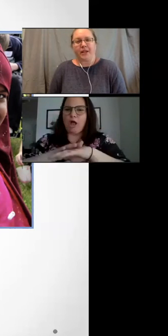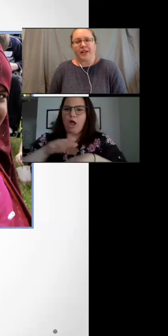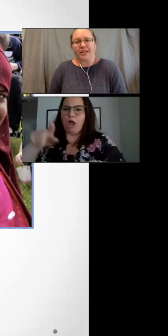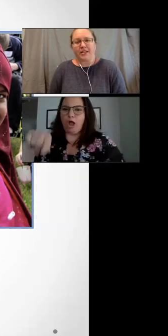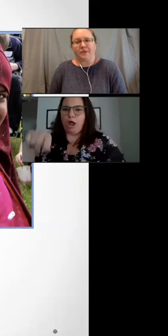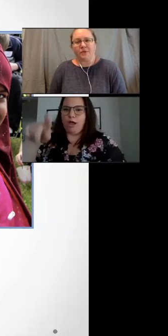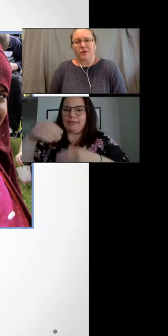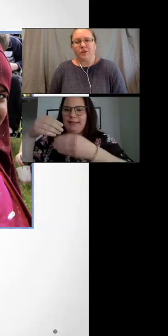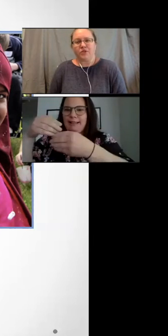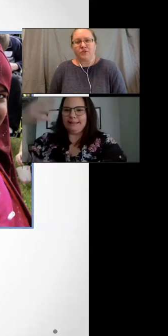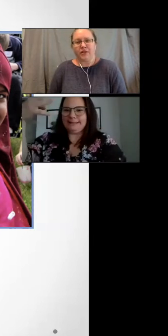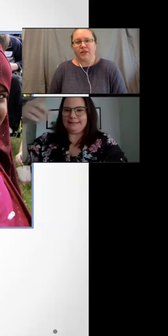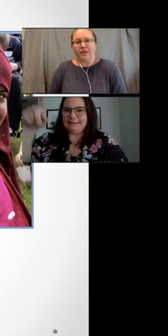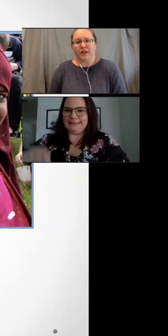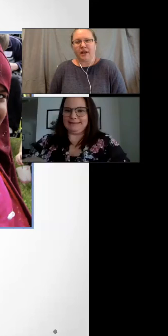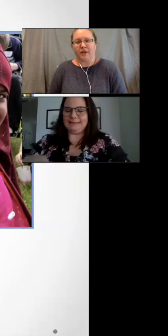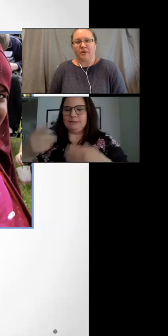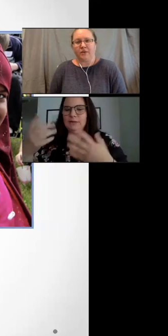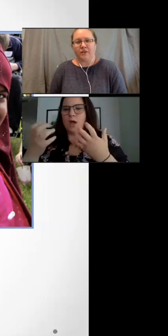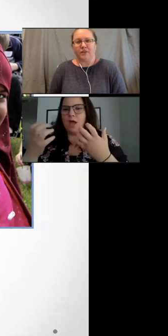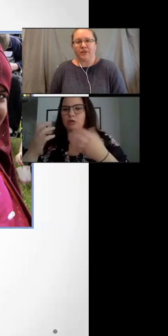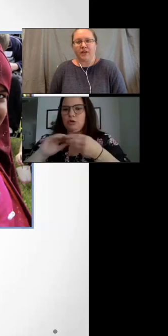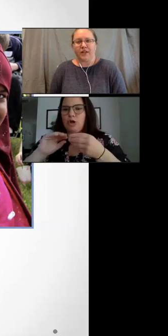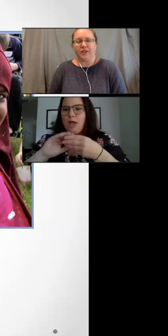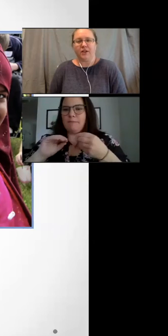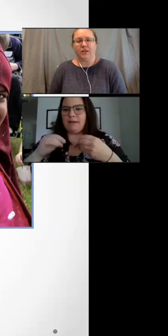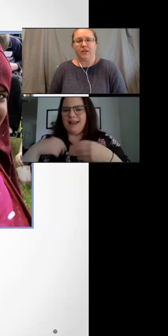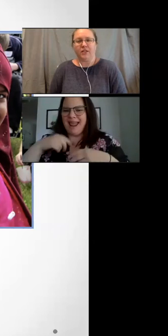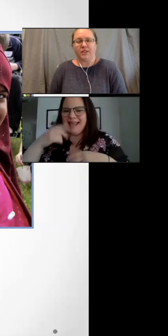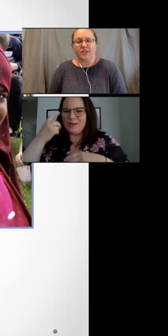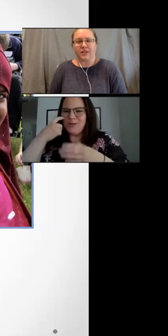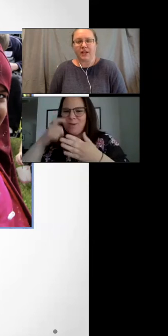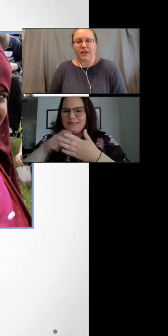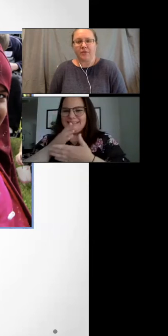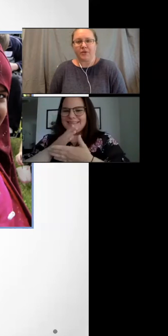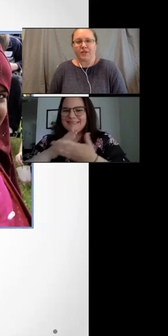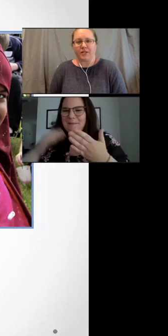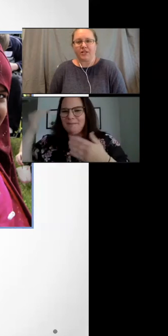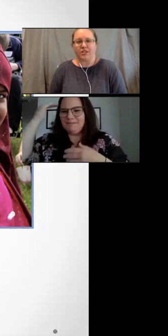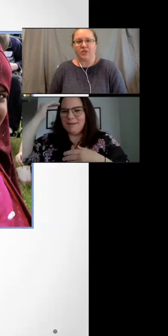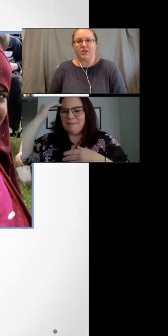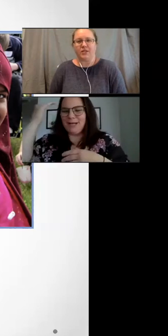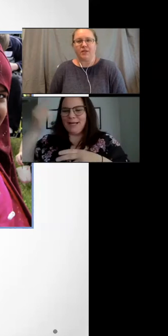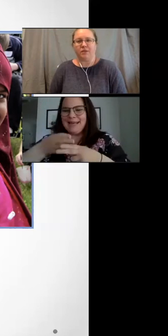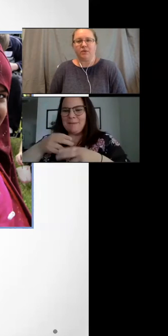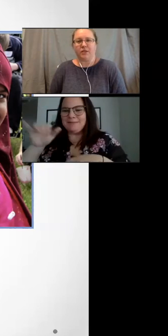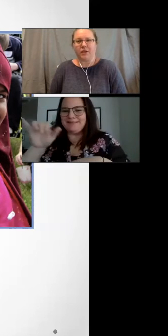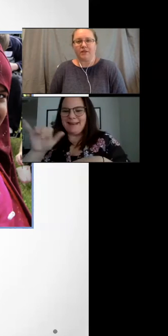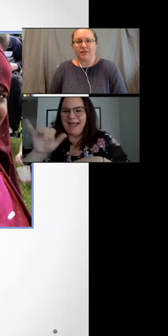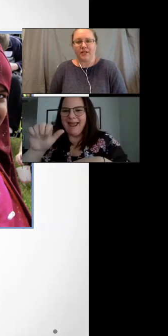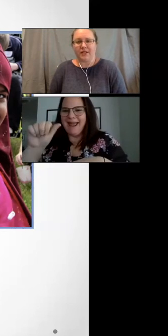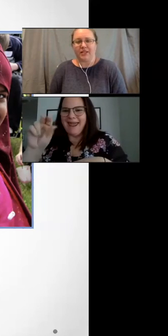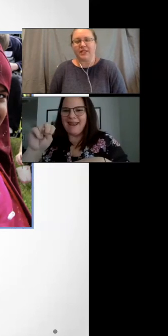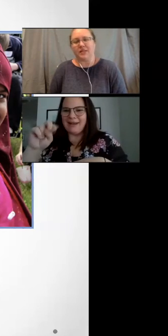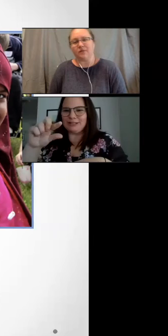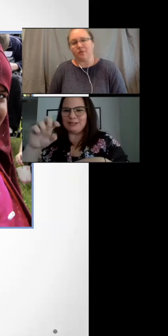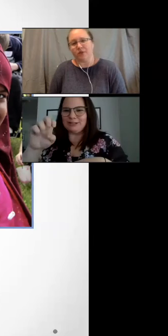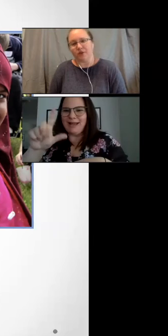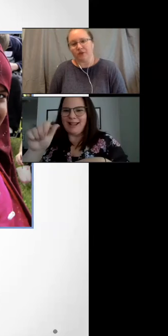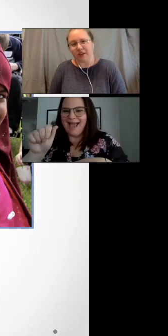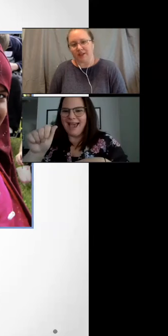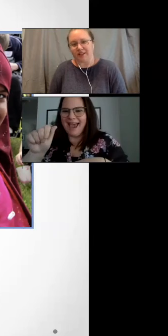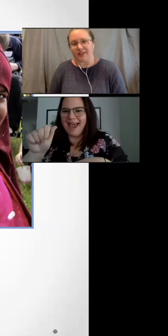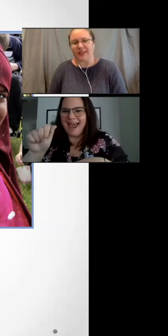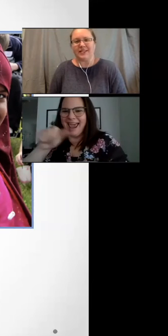But I guess I'm wondering, with anything on the list that I presented, did you see something that really resonated? I see some